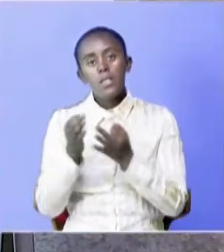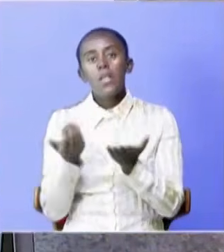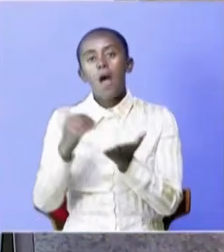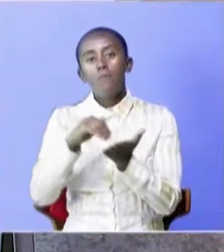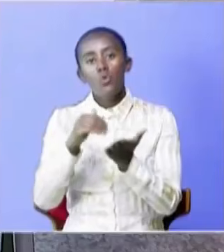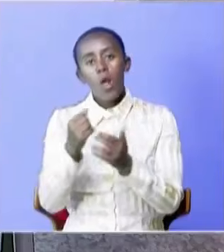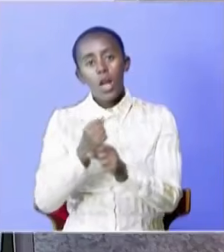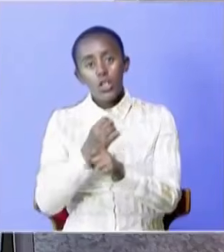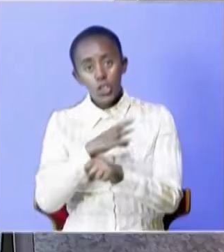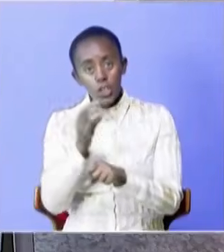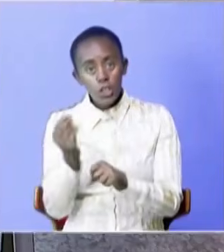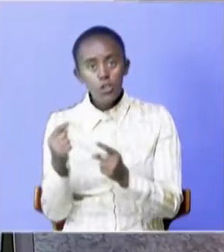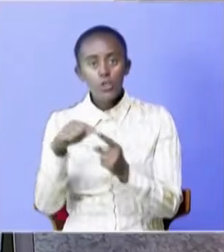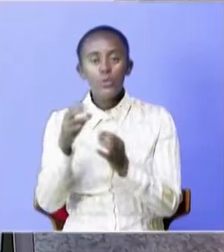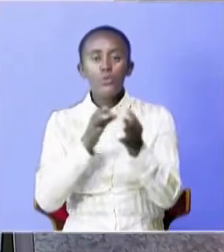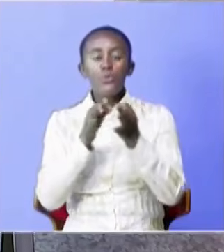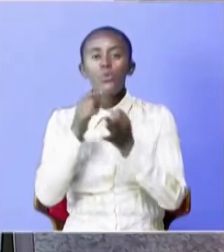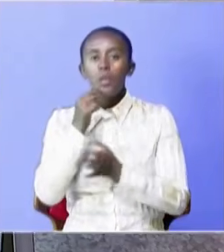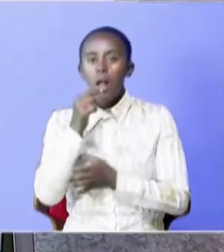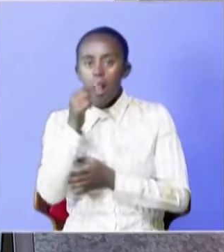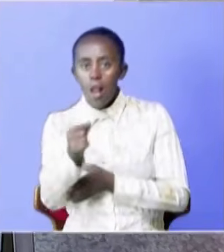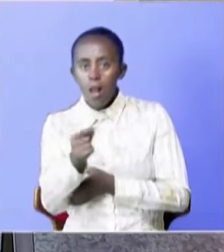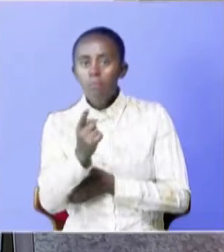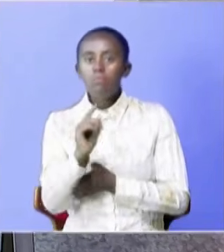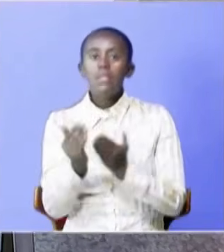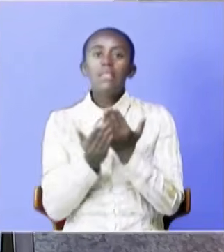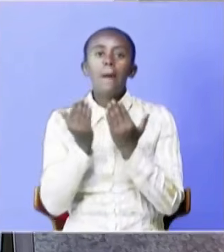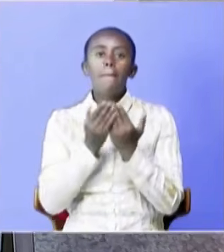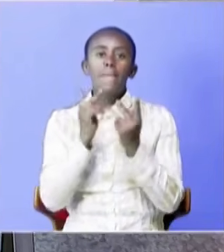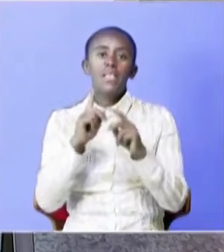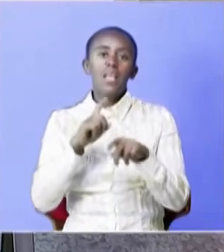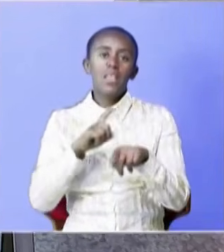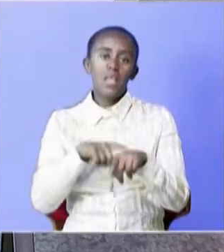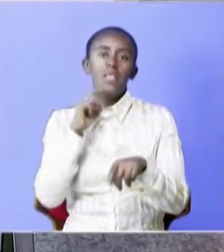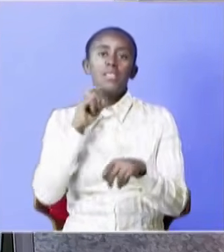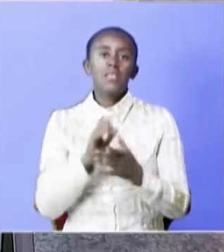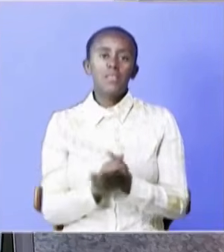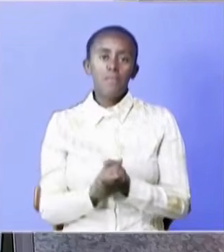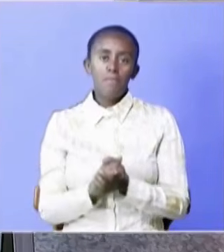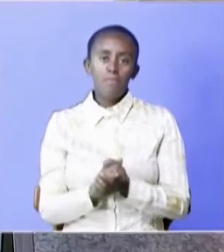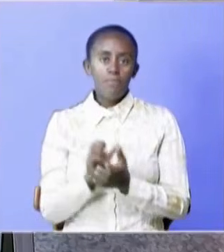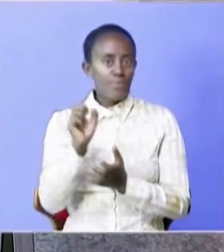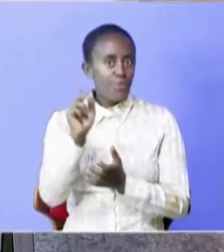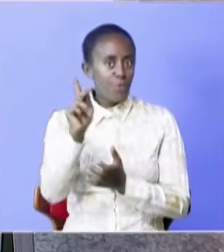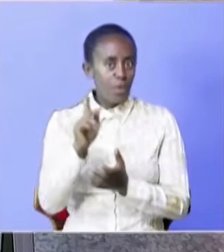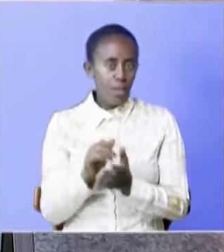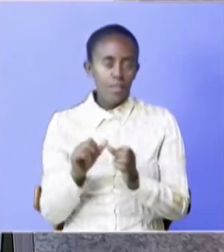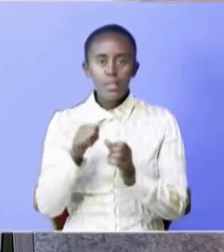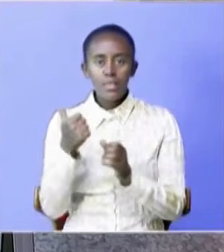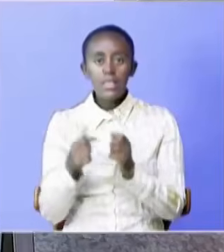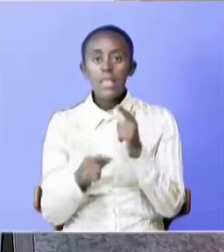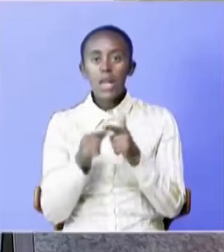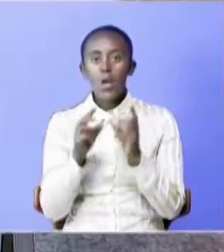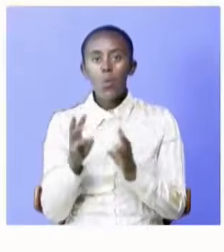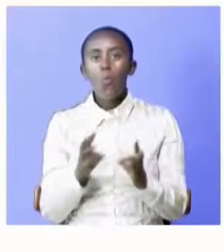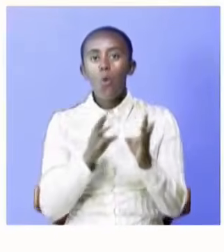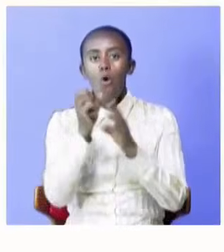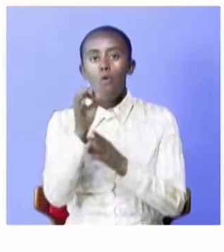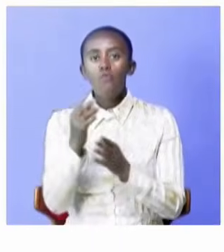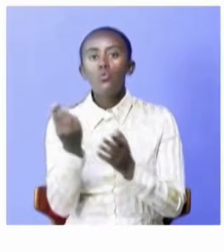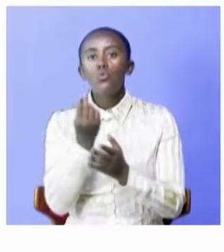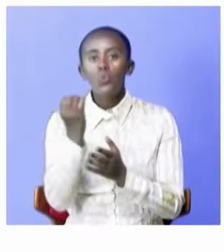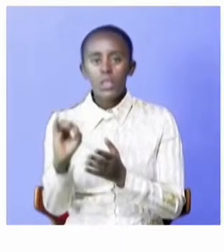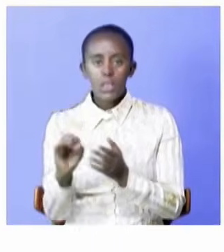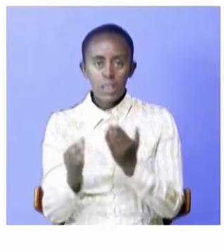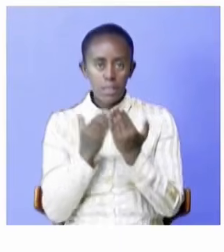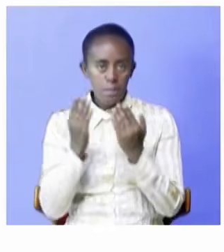actions and to tell a simple present tense. Okay, the second way of using